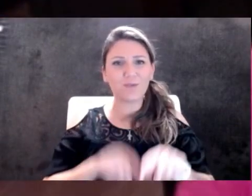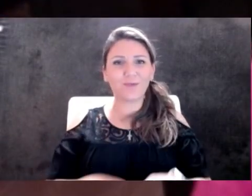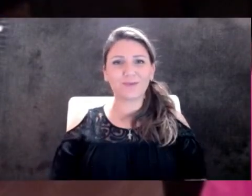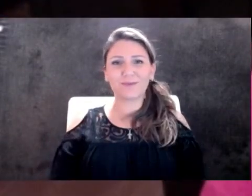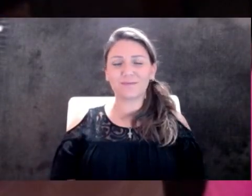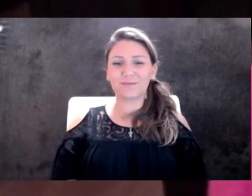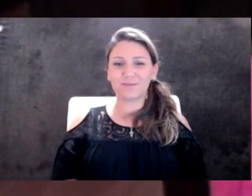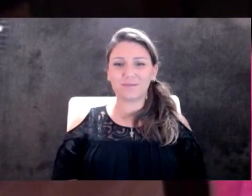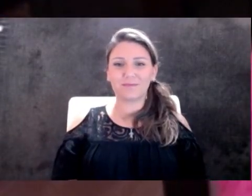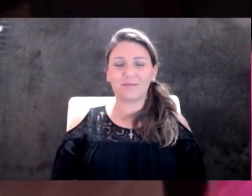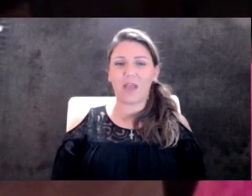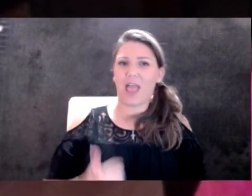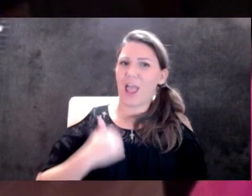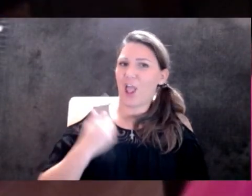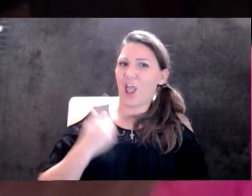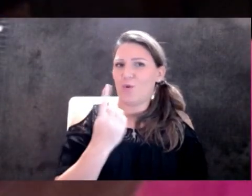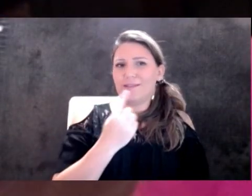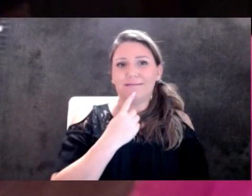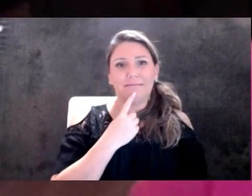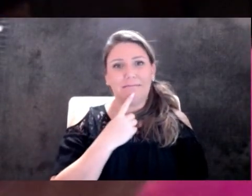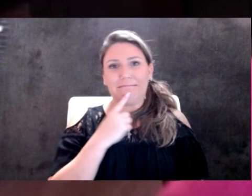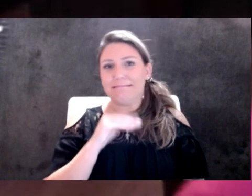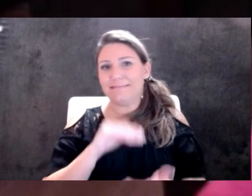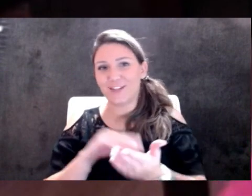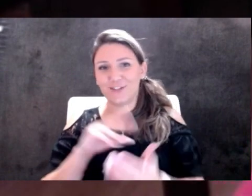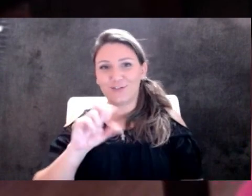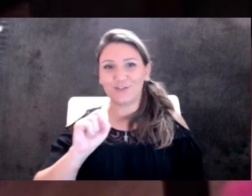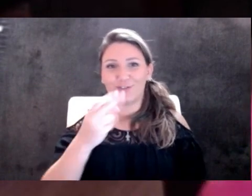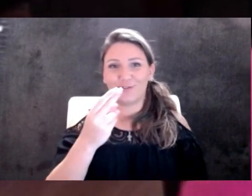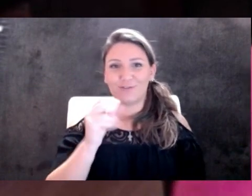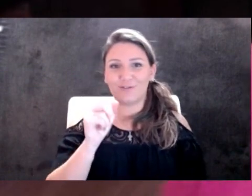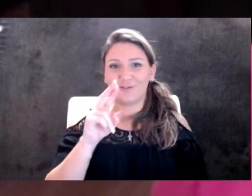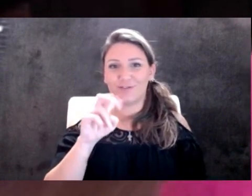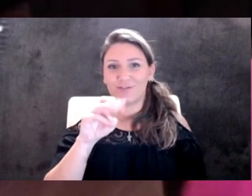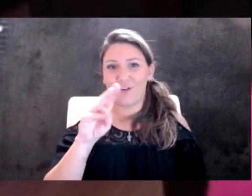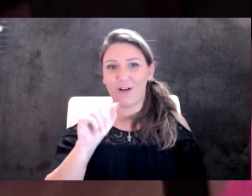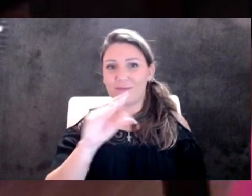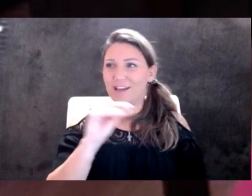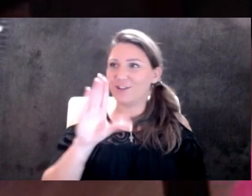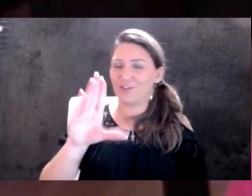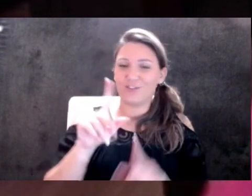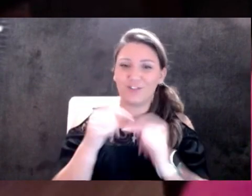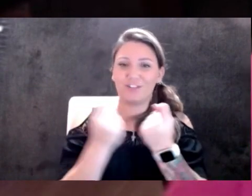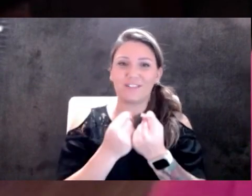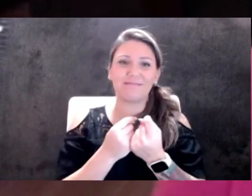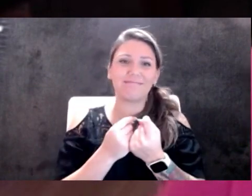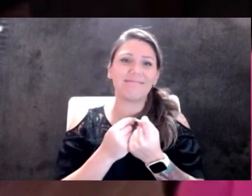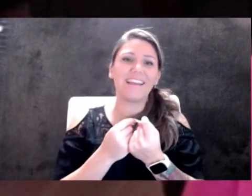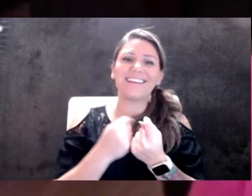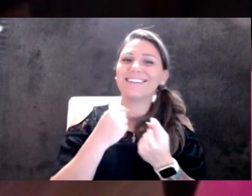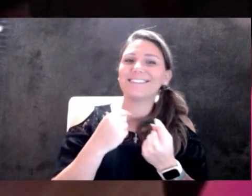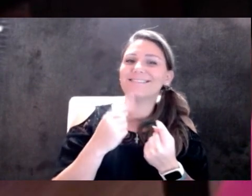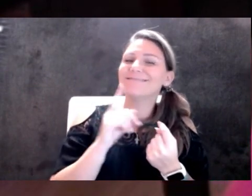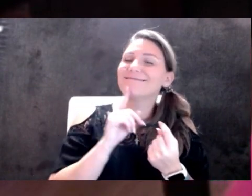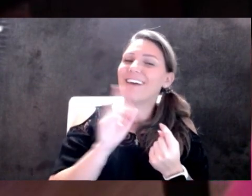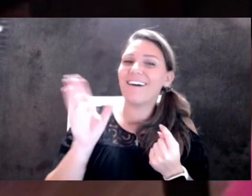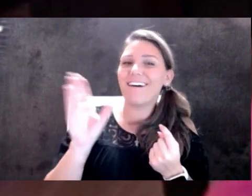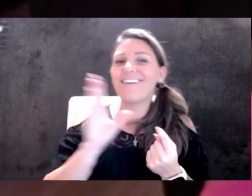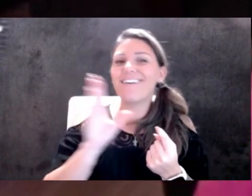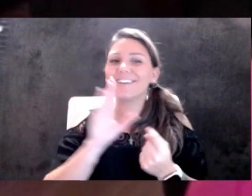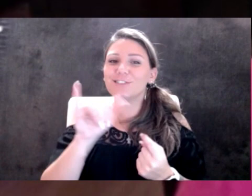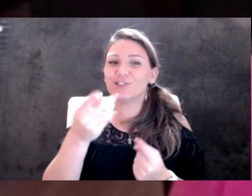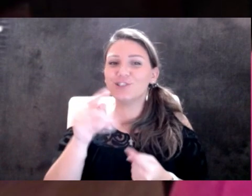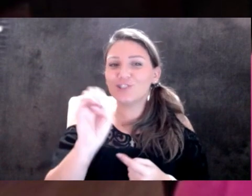Oh, I always say Dr. Sharma and her team. Want to shout out Jamie and Lisa and